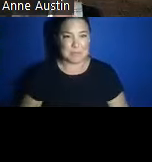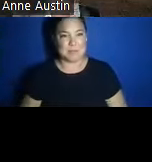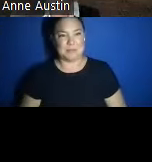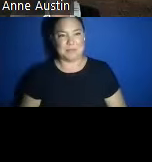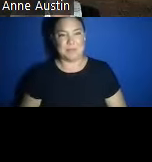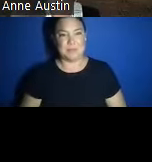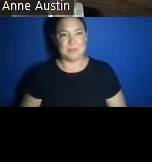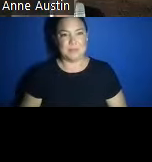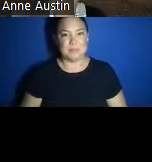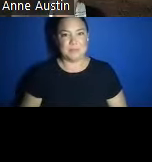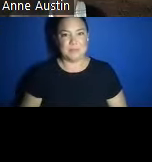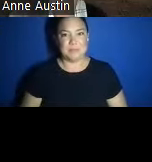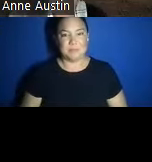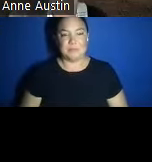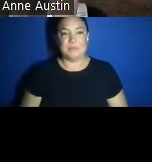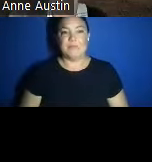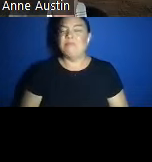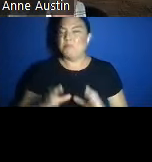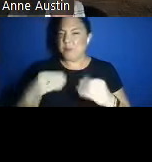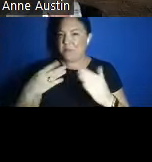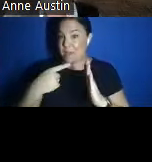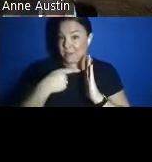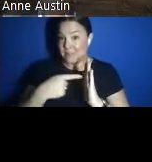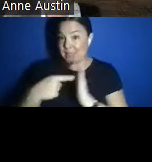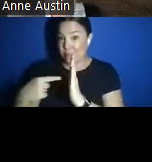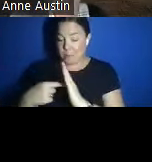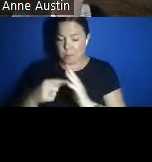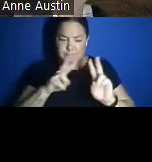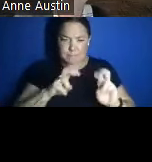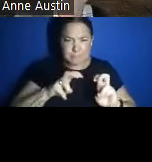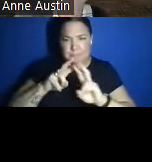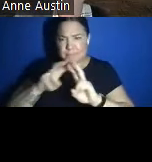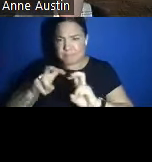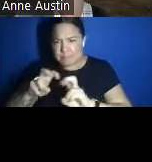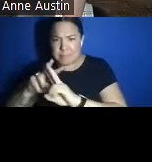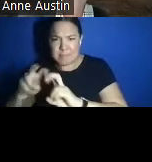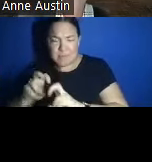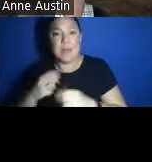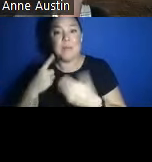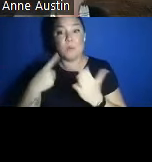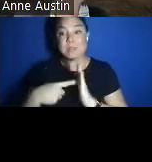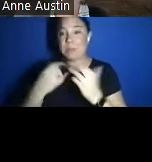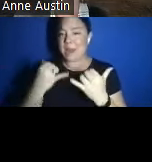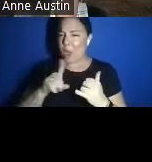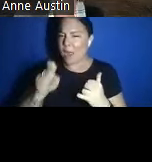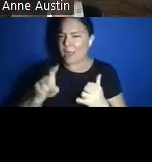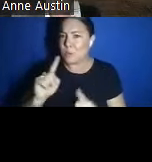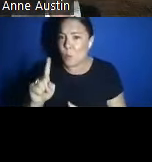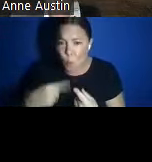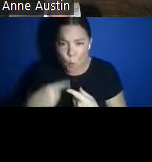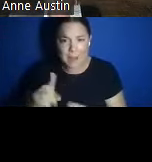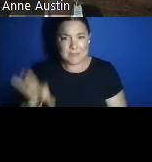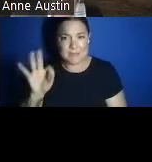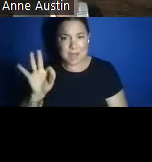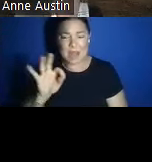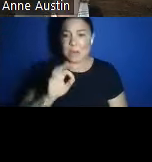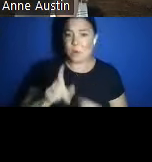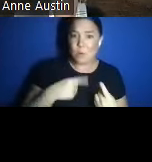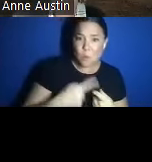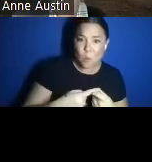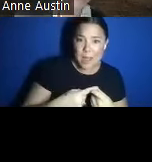Now, through these examples, we can ask questions like, where do we find tattoos? When and to whom are these visible? How